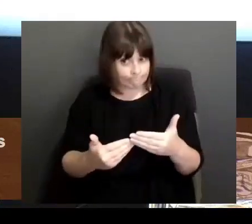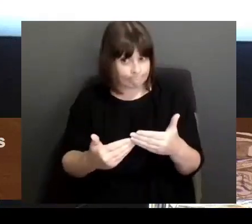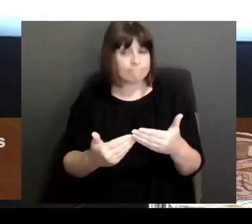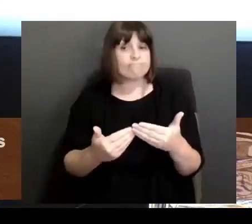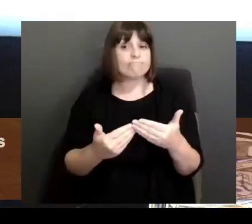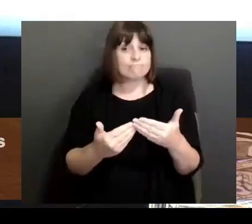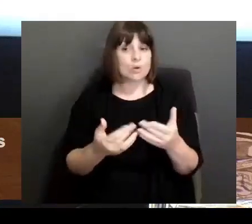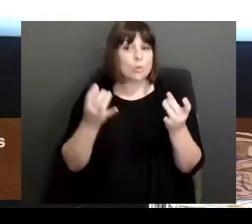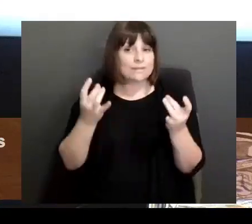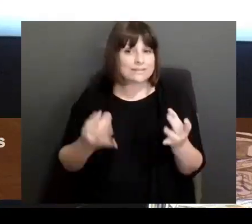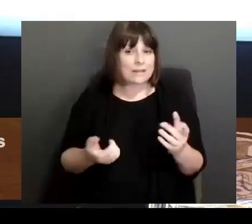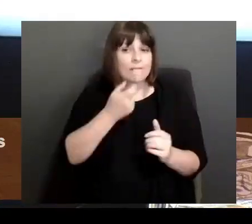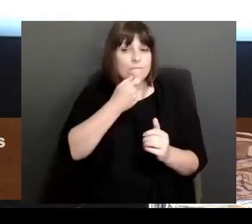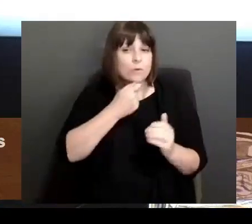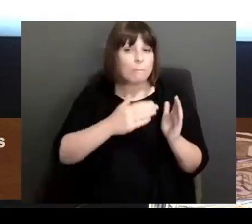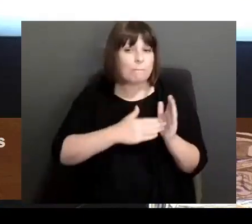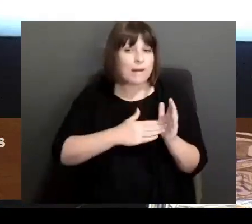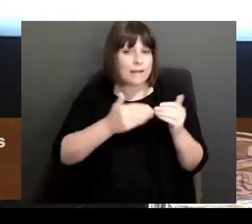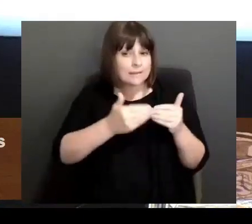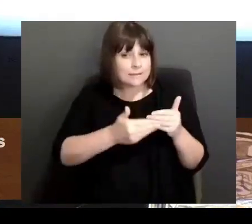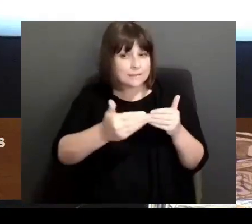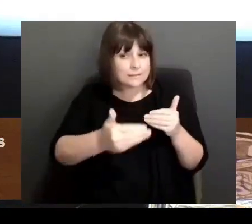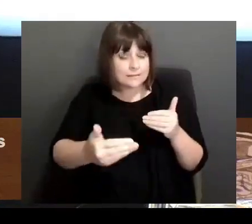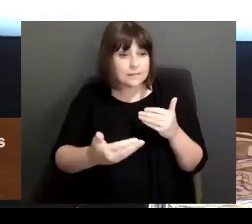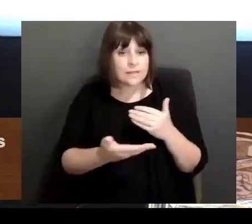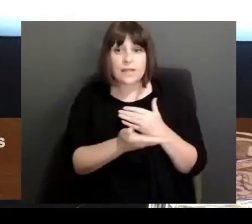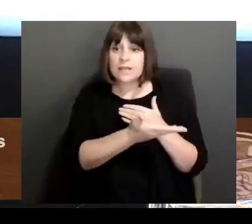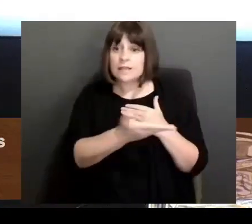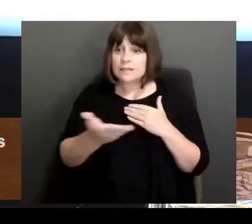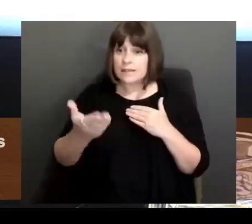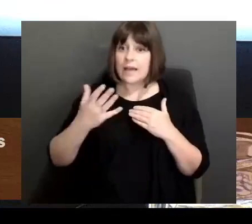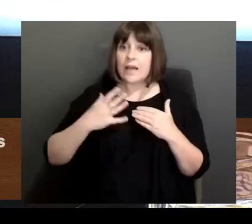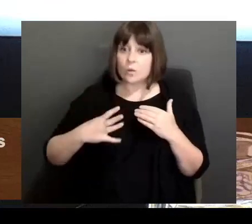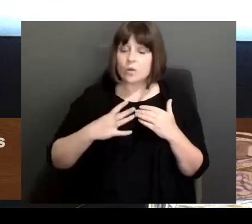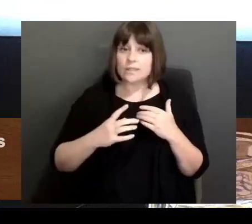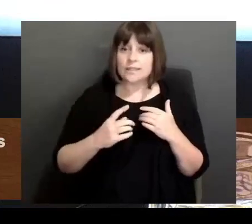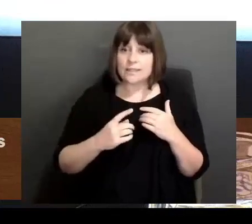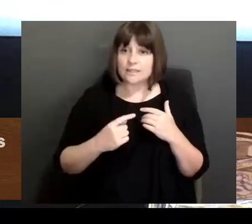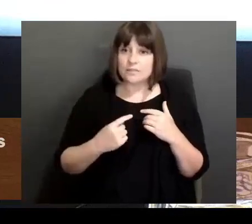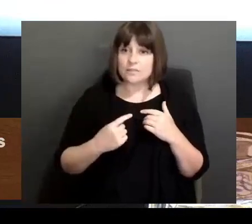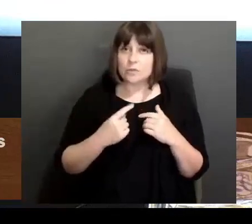months, that they will need to come forward having